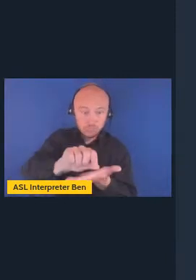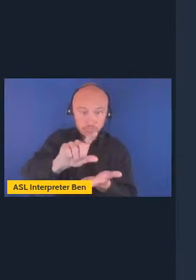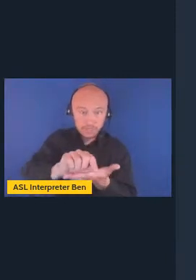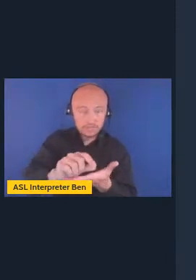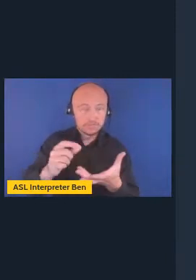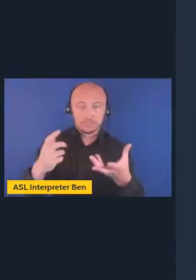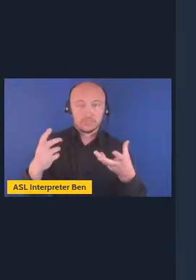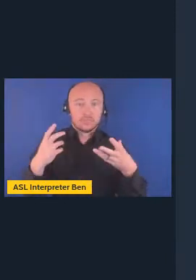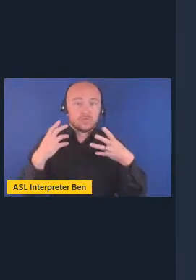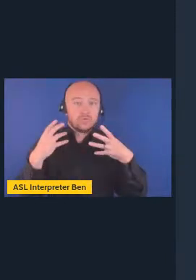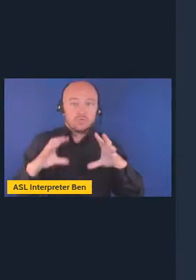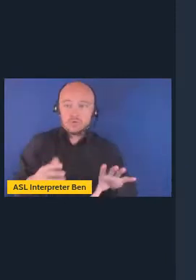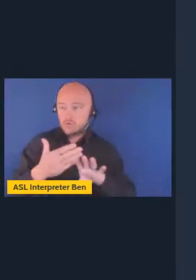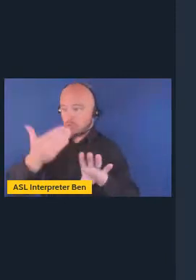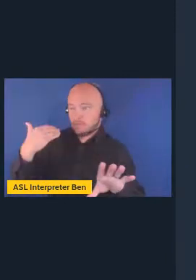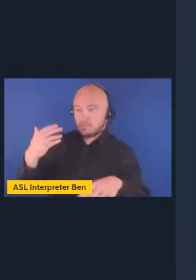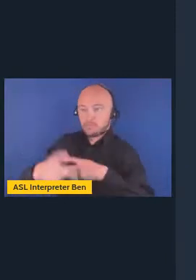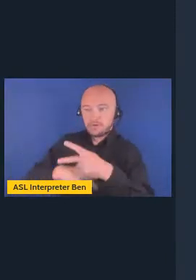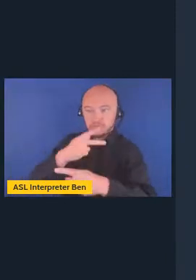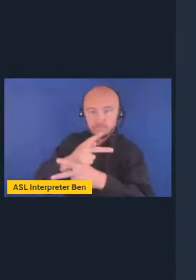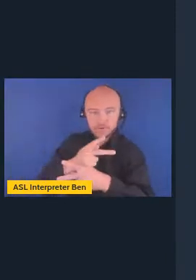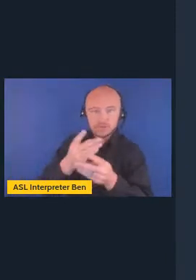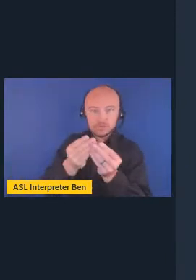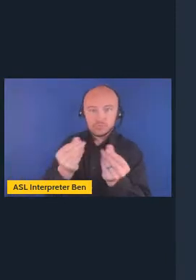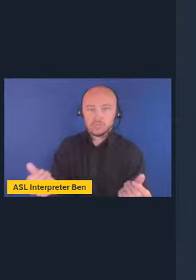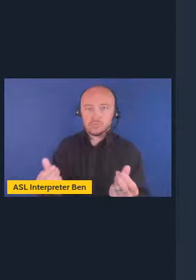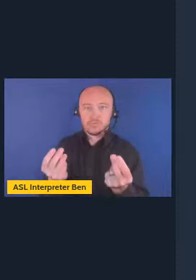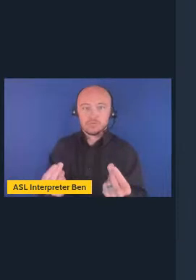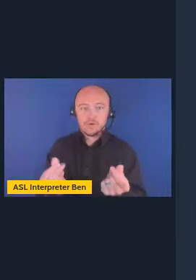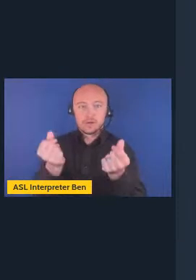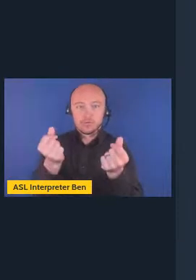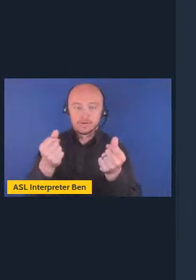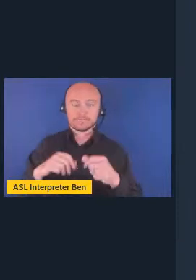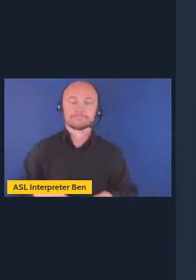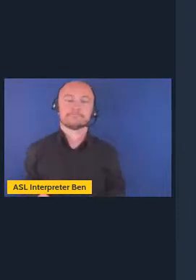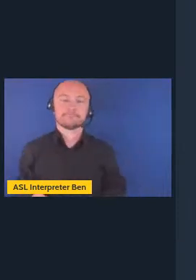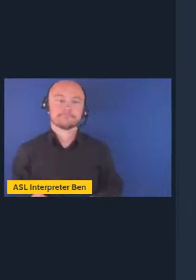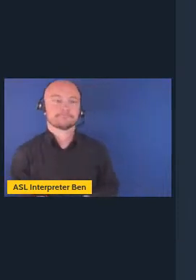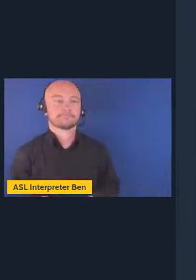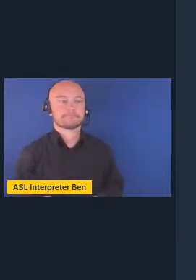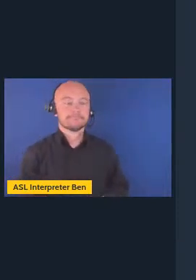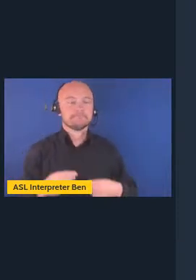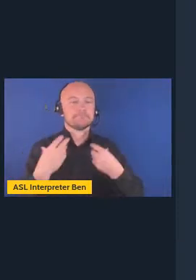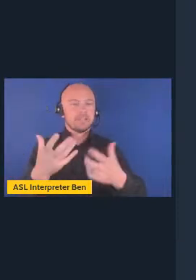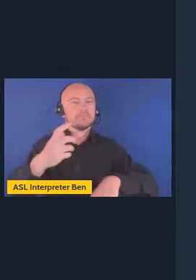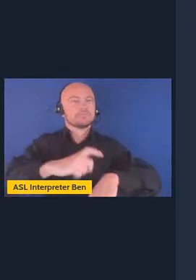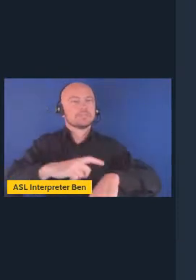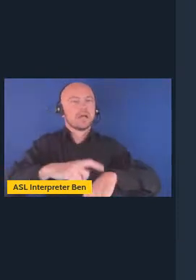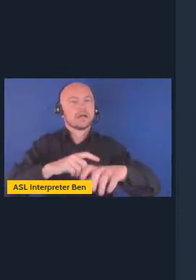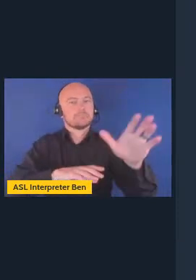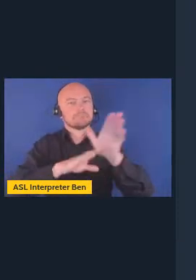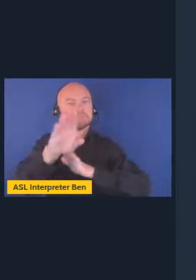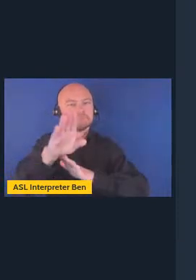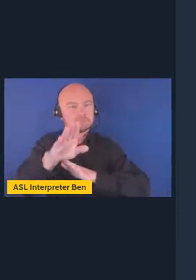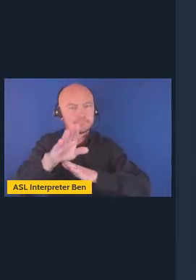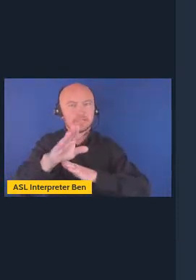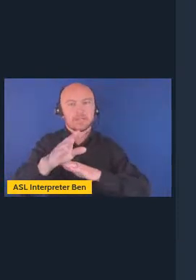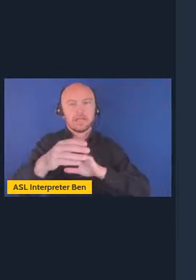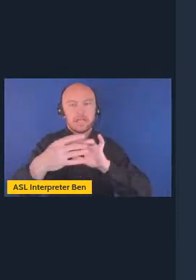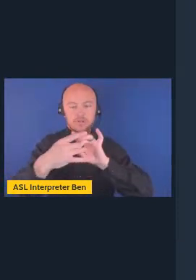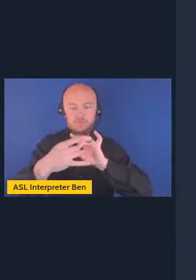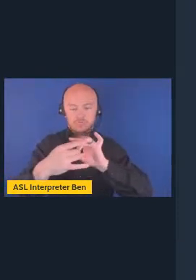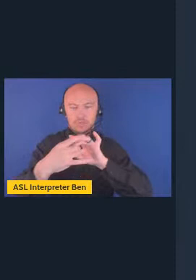don't want the previous version to be abandoned right away. Instead, you want to give your users time to upgrade and still release like security